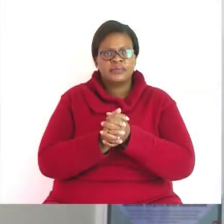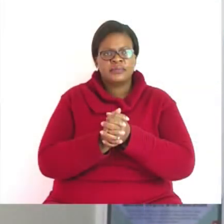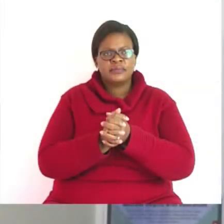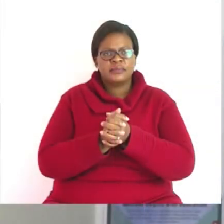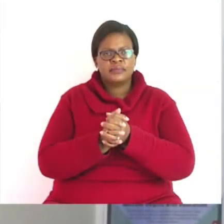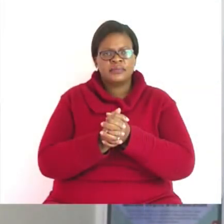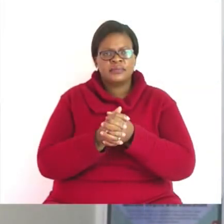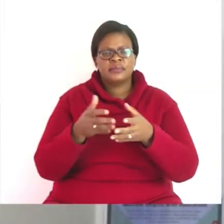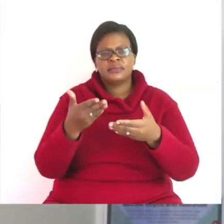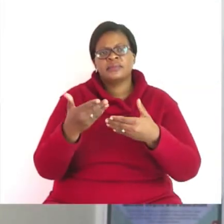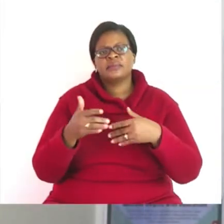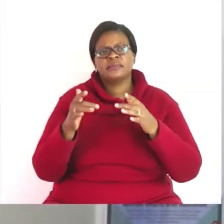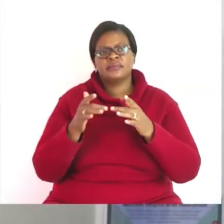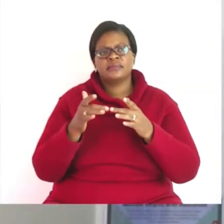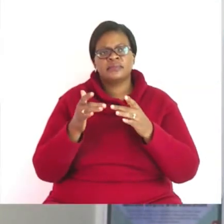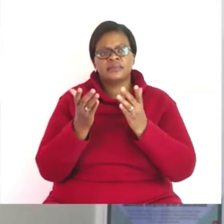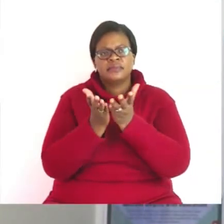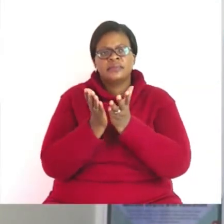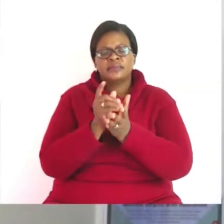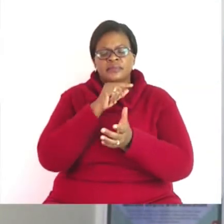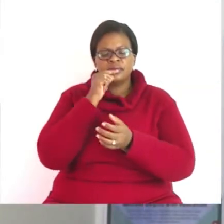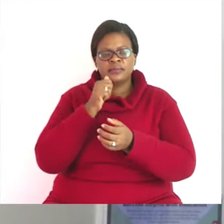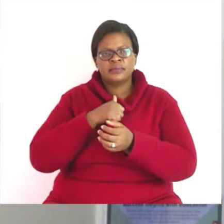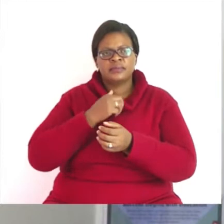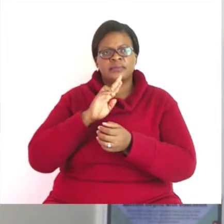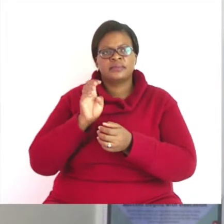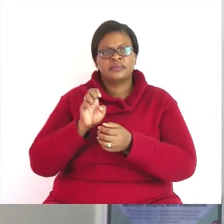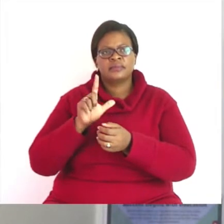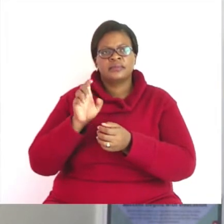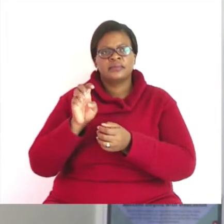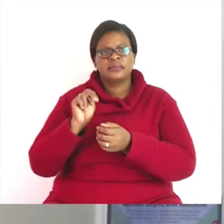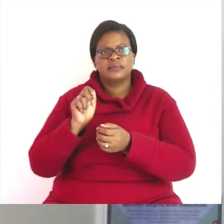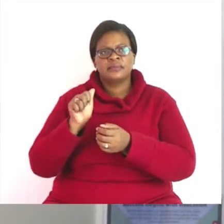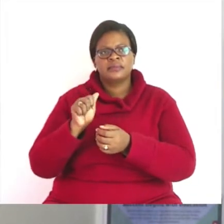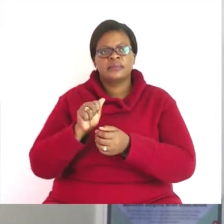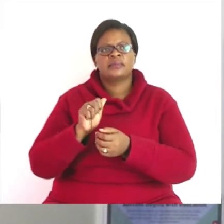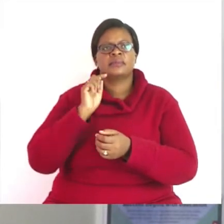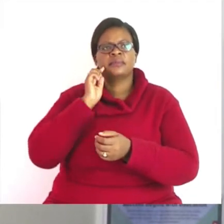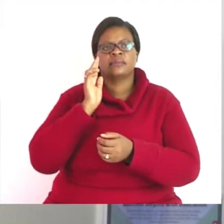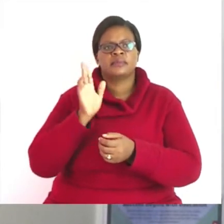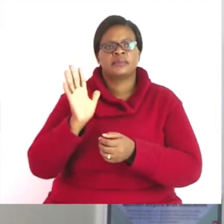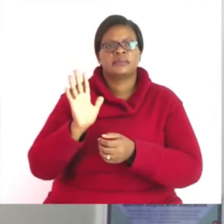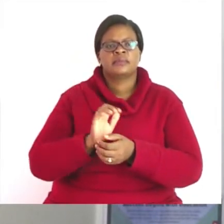Welcome to My Zone Online School. My name is Mr. Litwai Dumi and welcome Clarice.